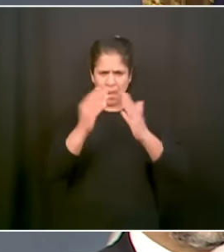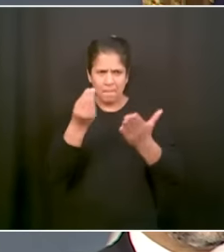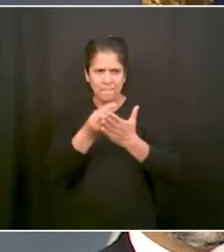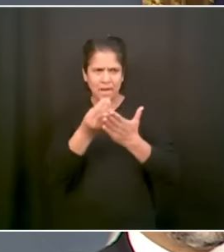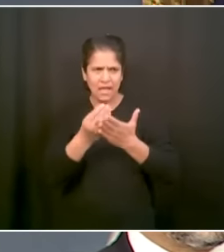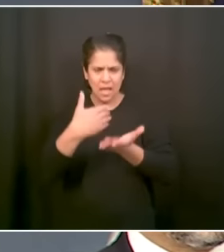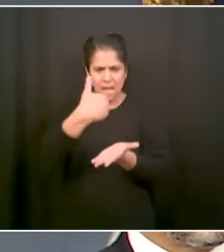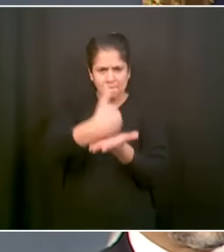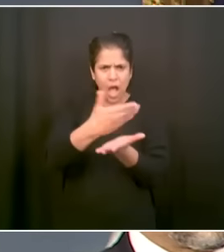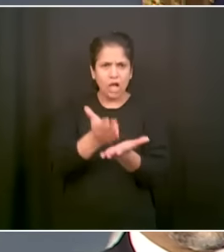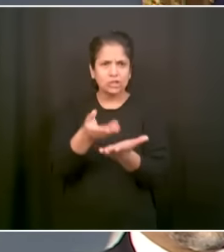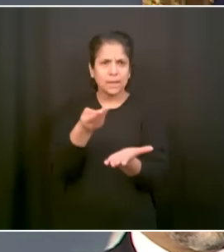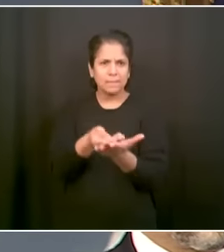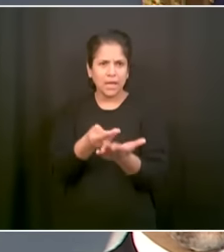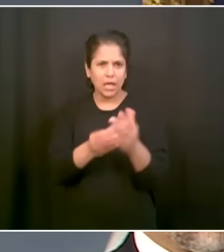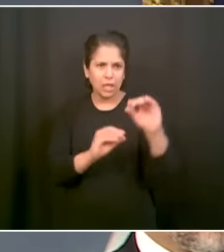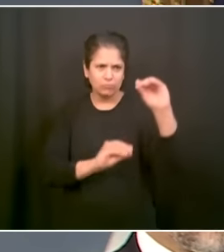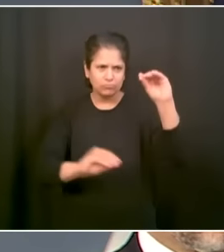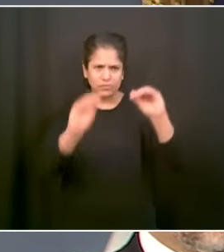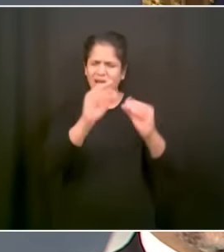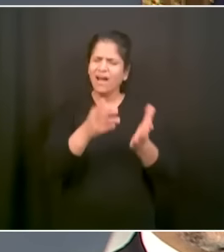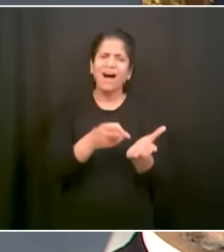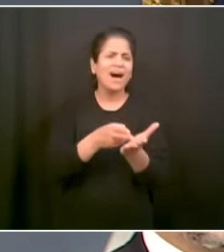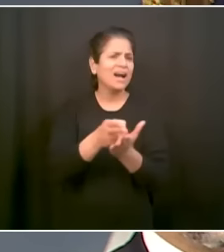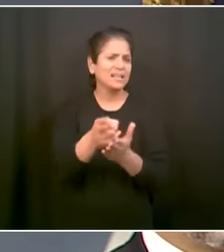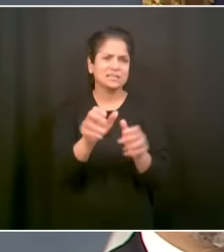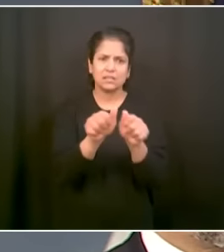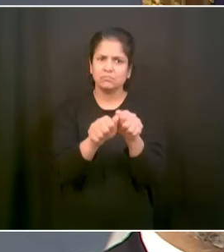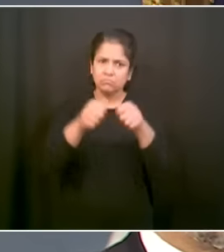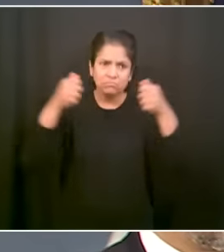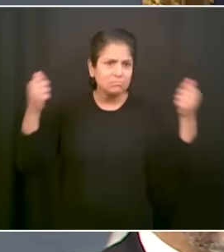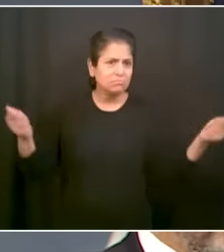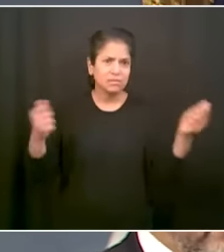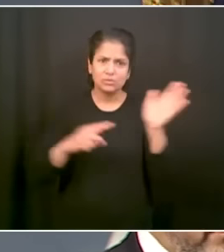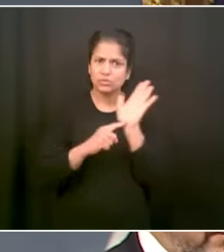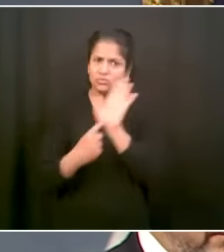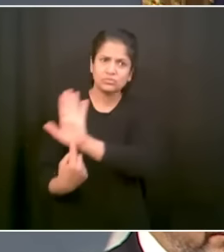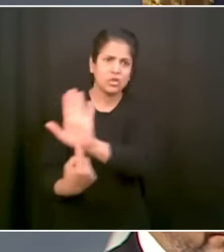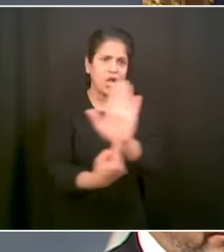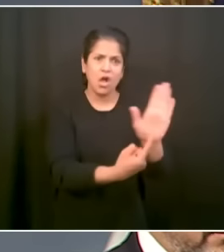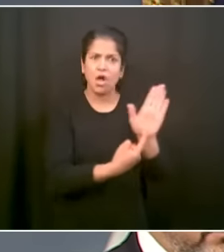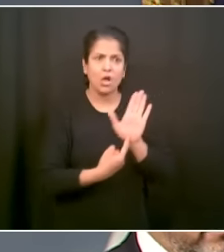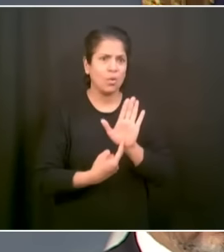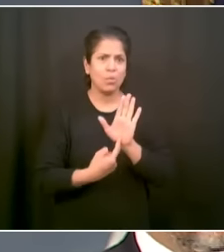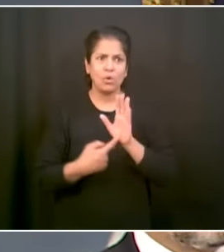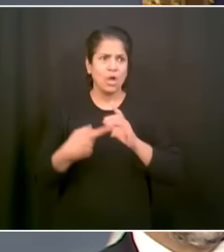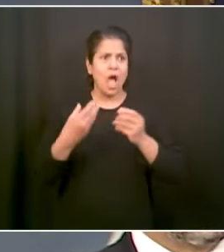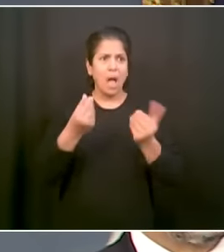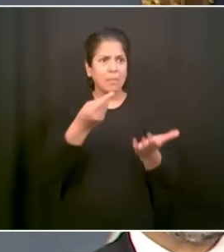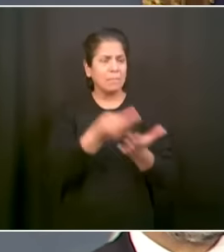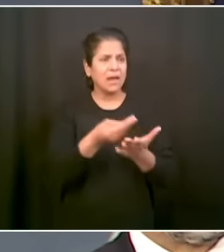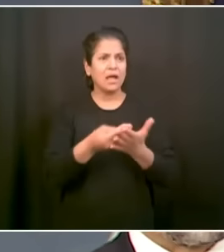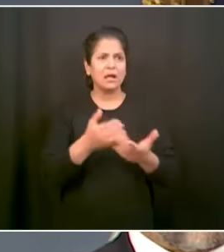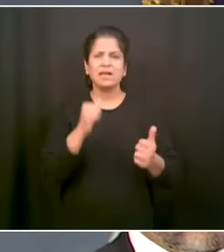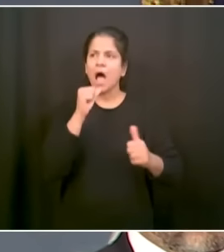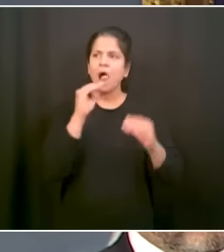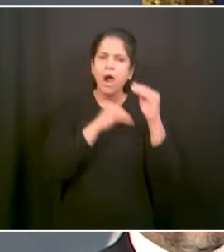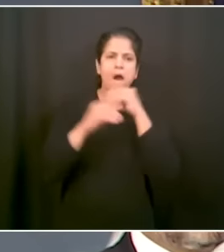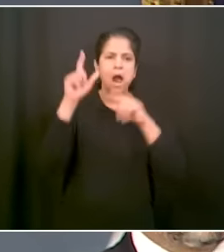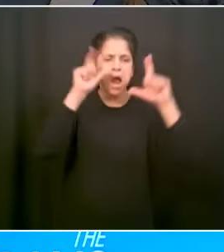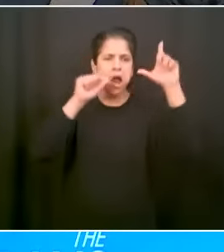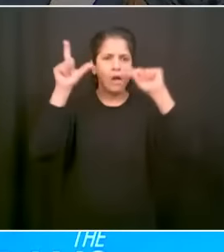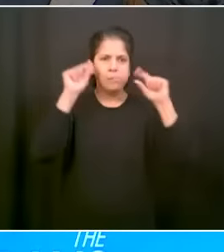and direct with New Yorkers. We are not looking to play the kind of financial games that have often come to characterize these budget processes. Settlement